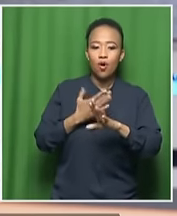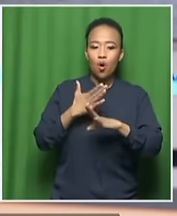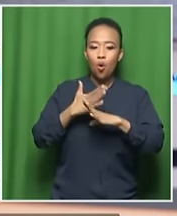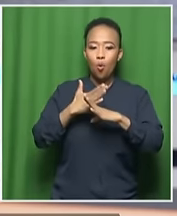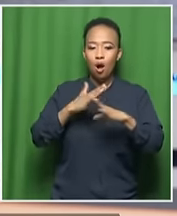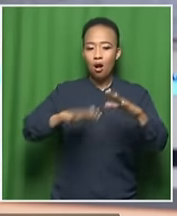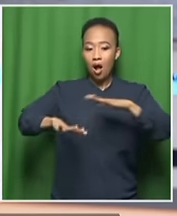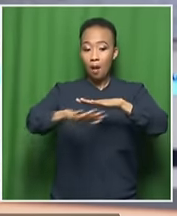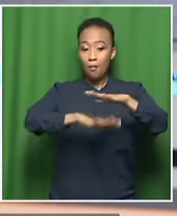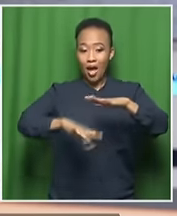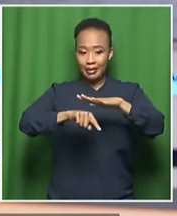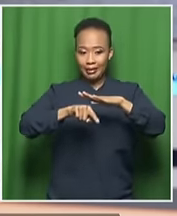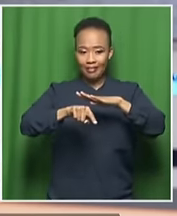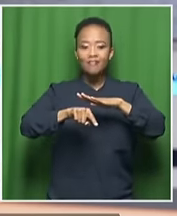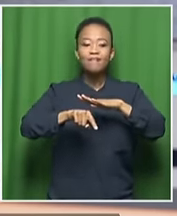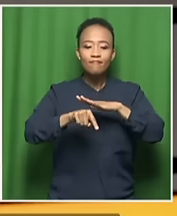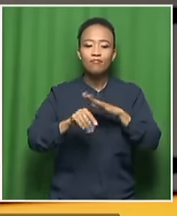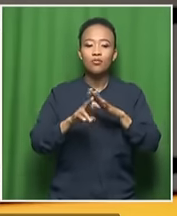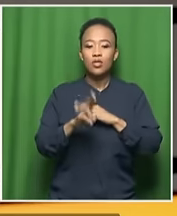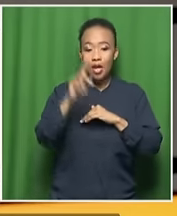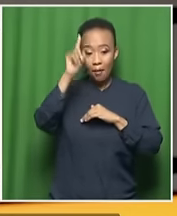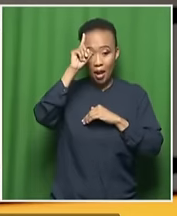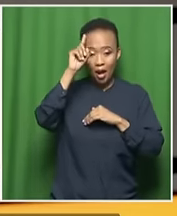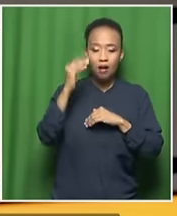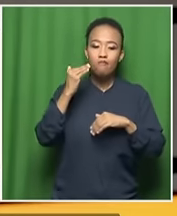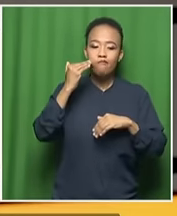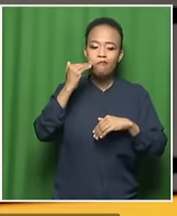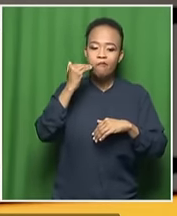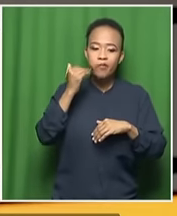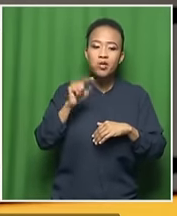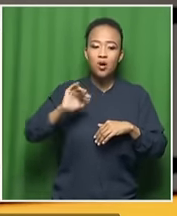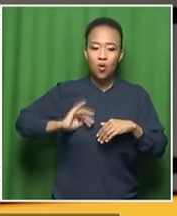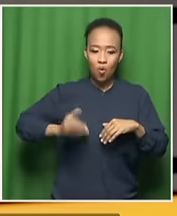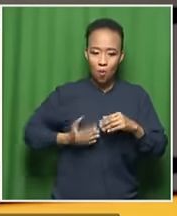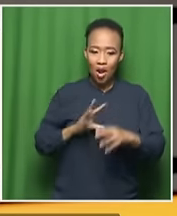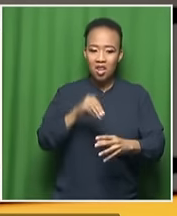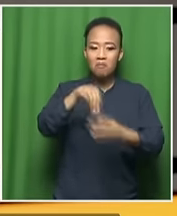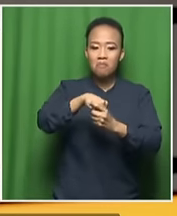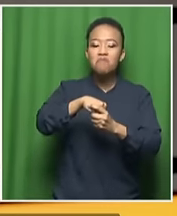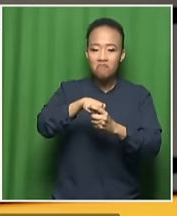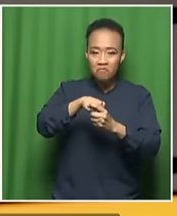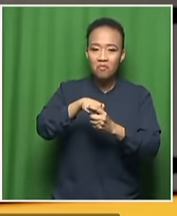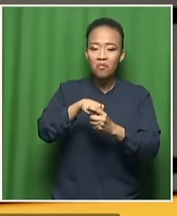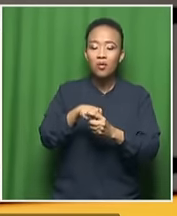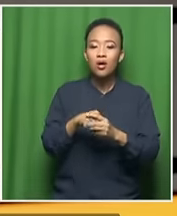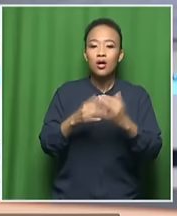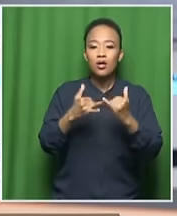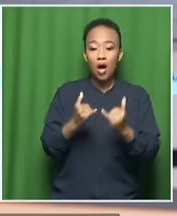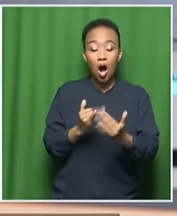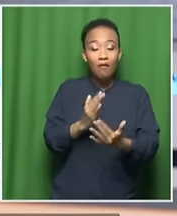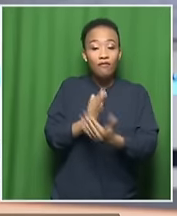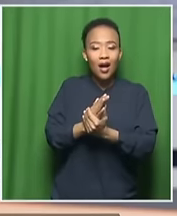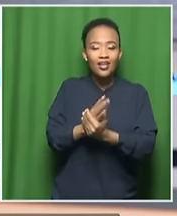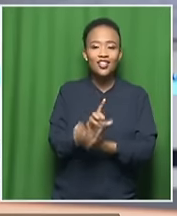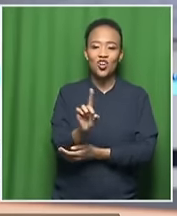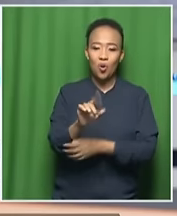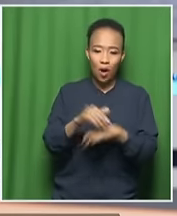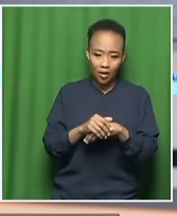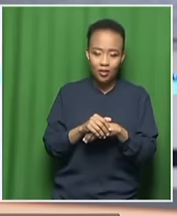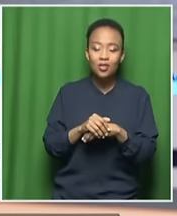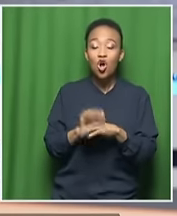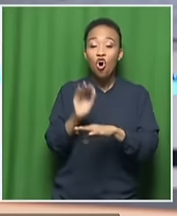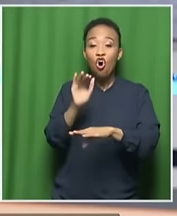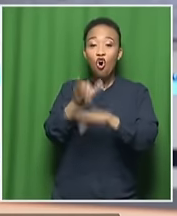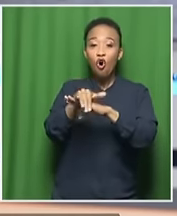that white women have now become honorary white men in the workplace by virtue of the fact that they are